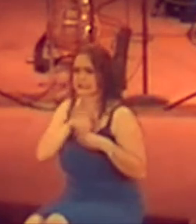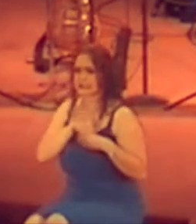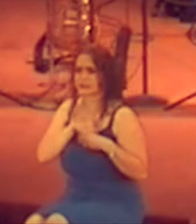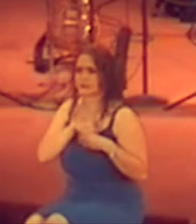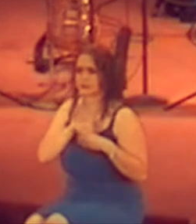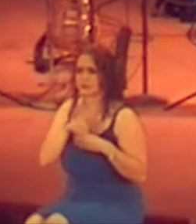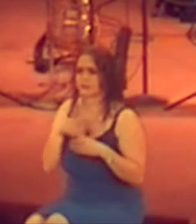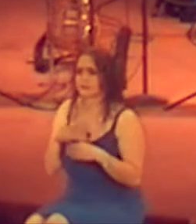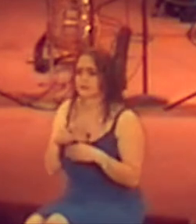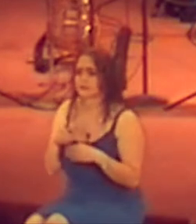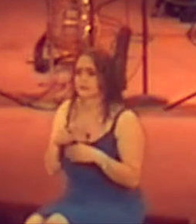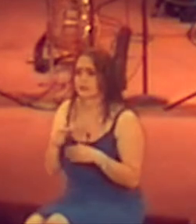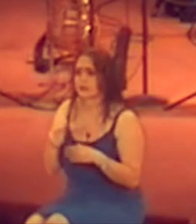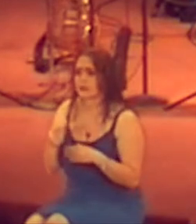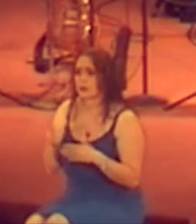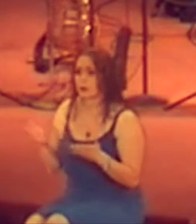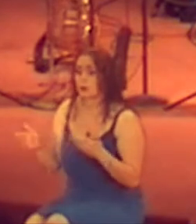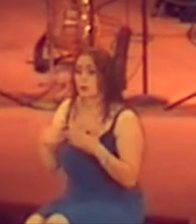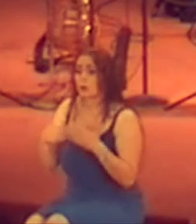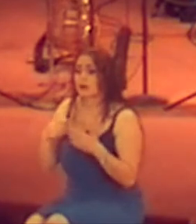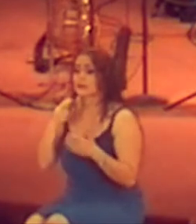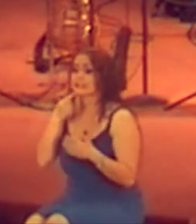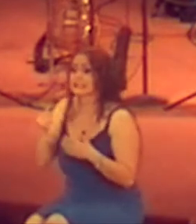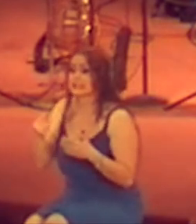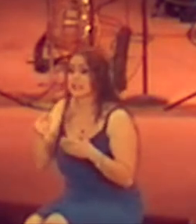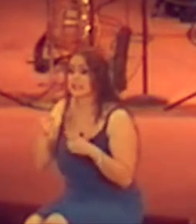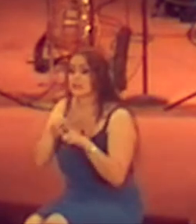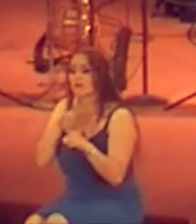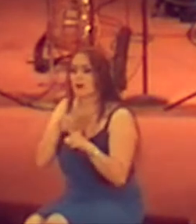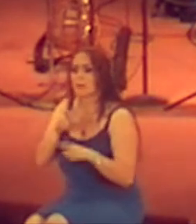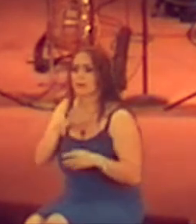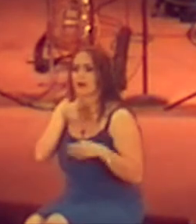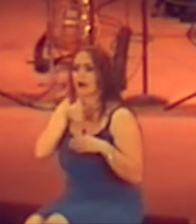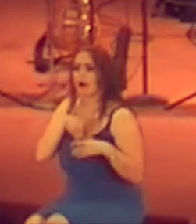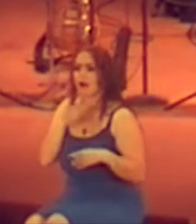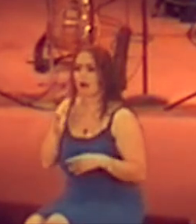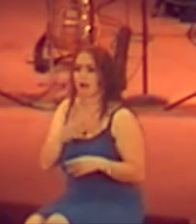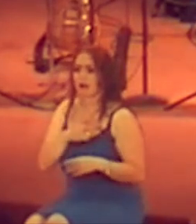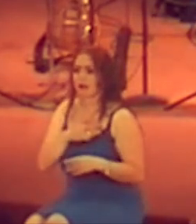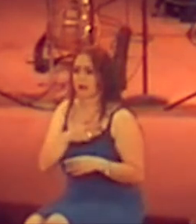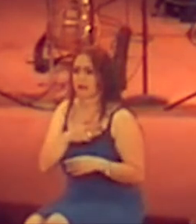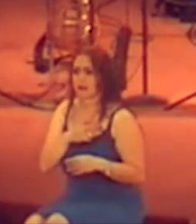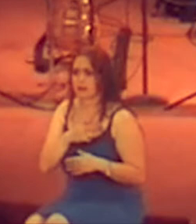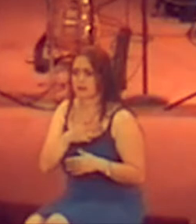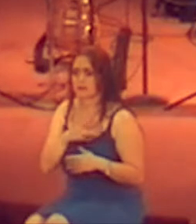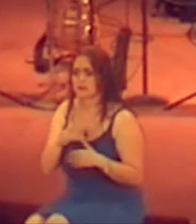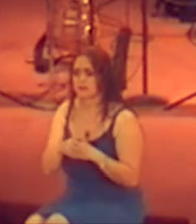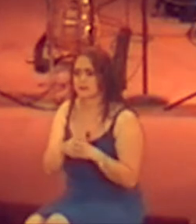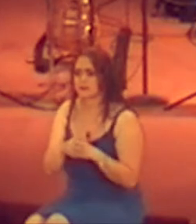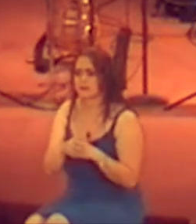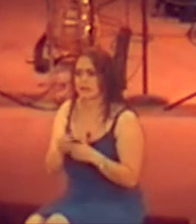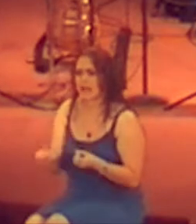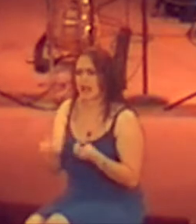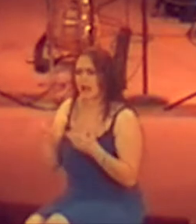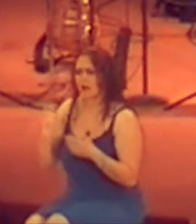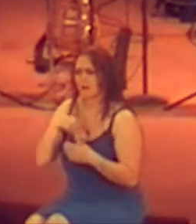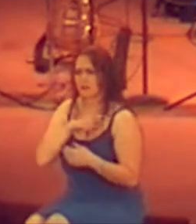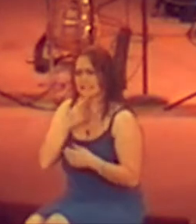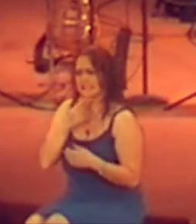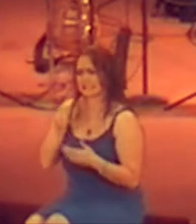the heart, and those things defile man. How often have we said something and we question ourselves, where did that come